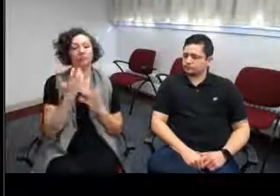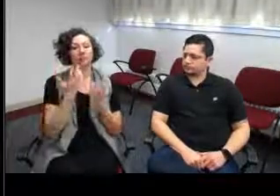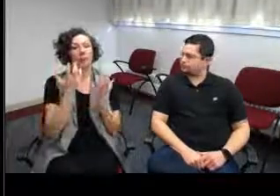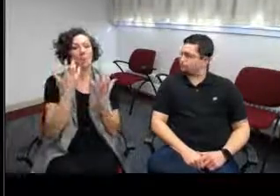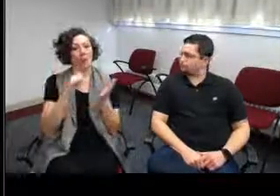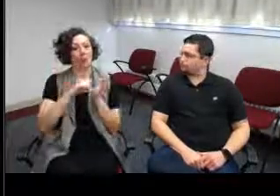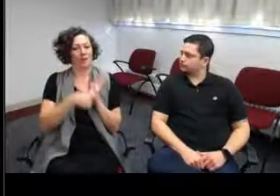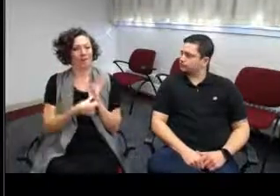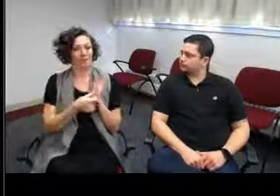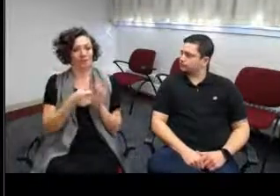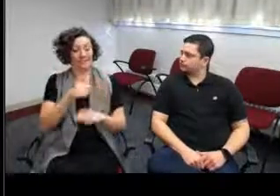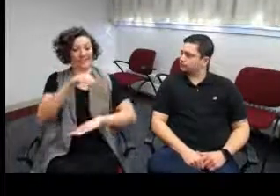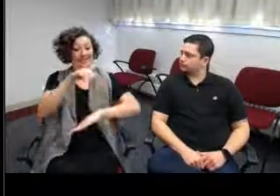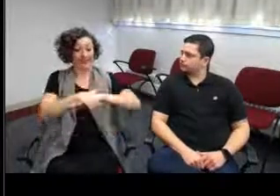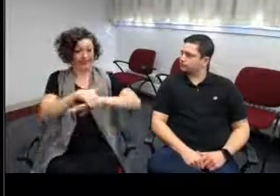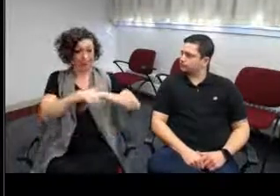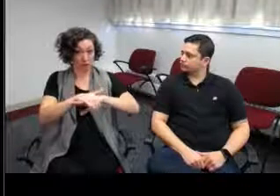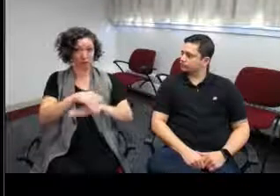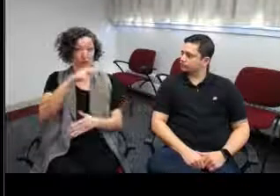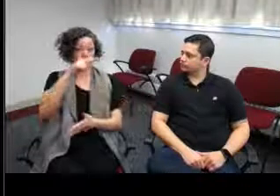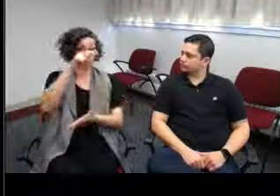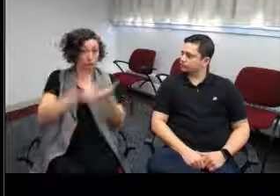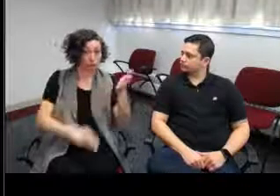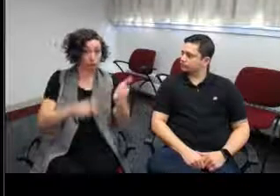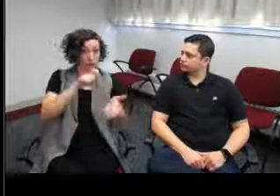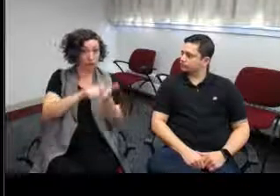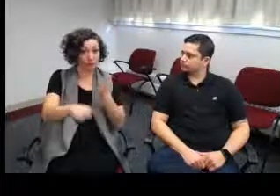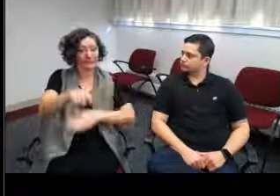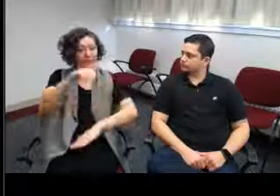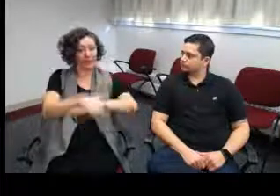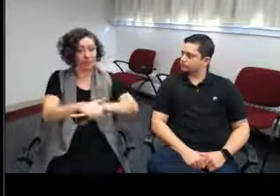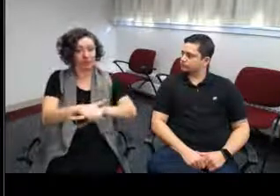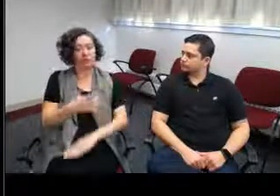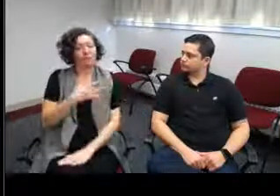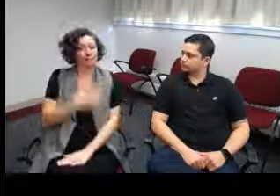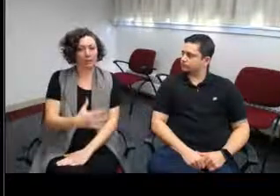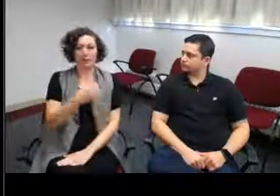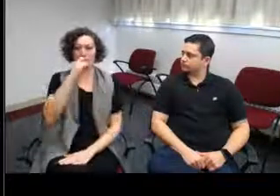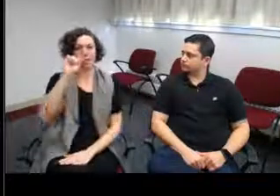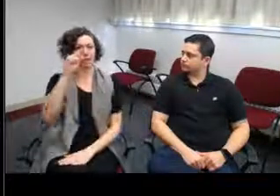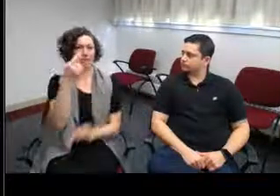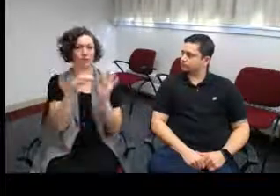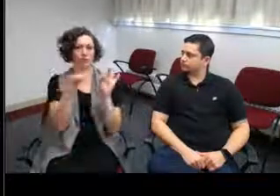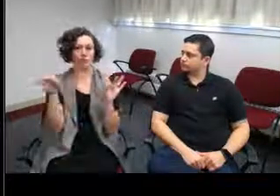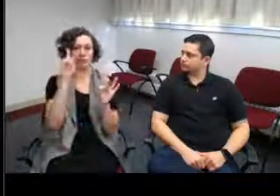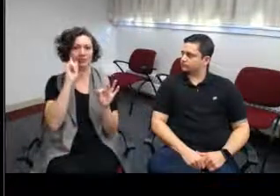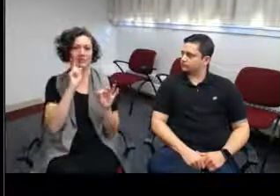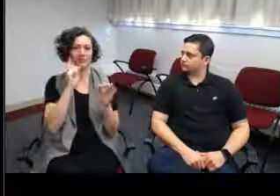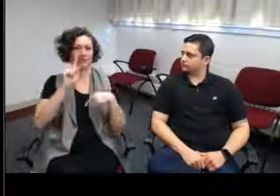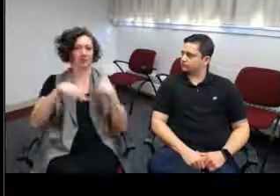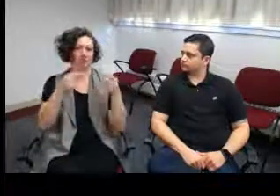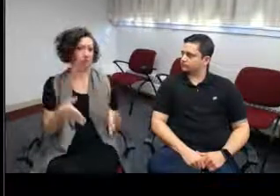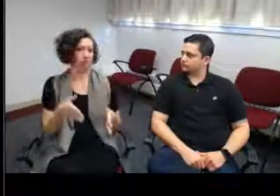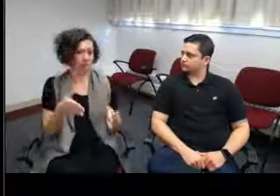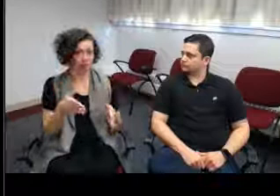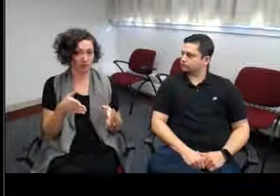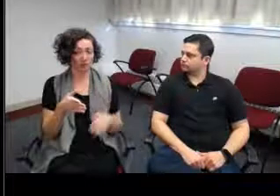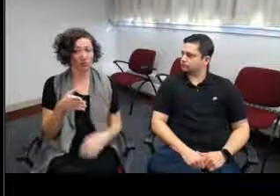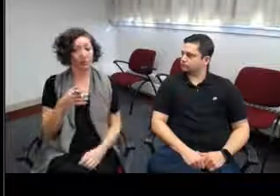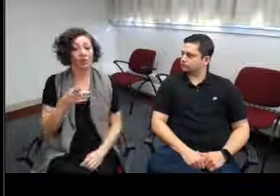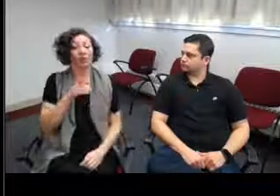those skills. I do want to emphasize that written English is